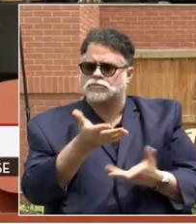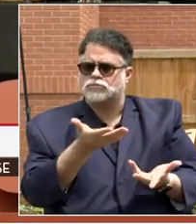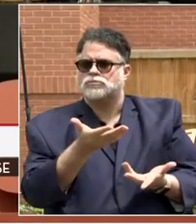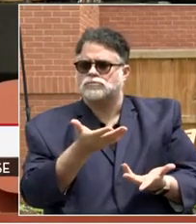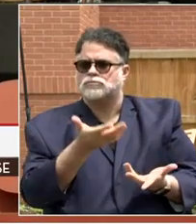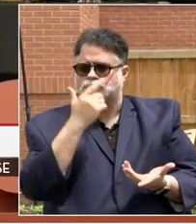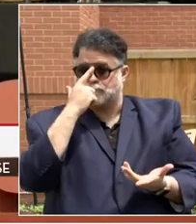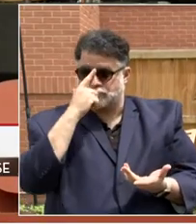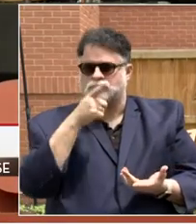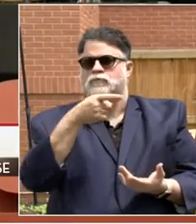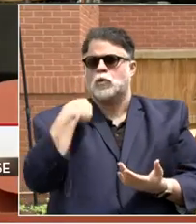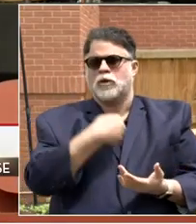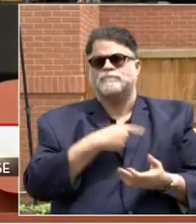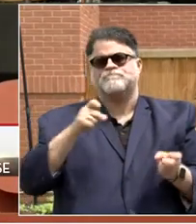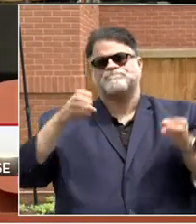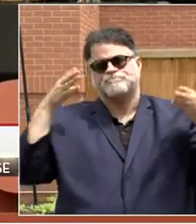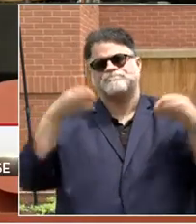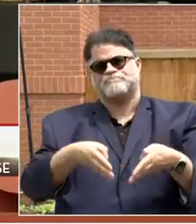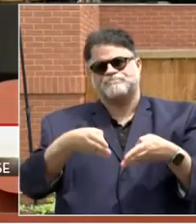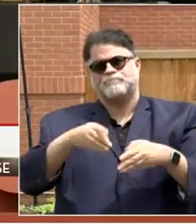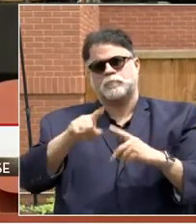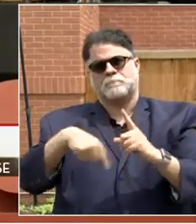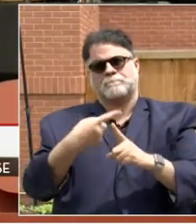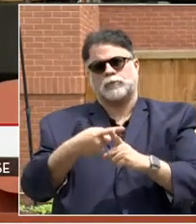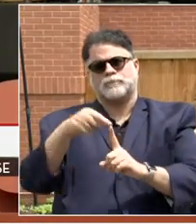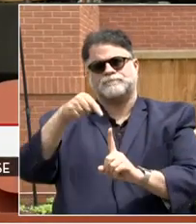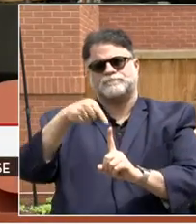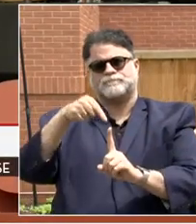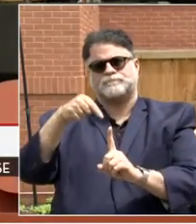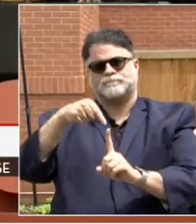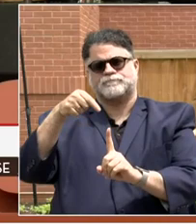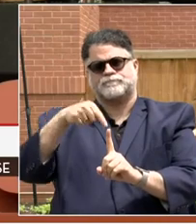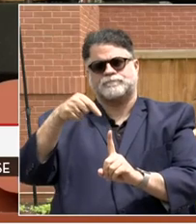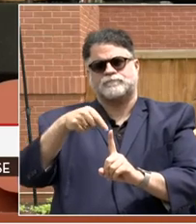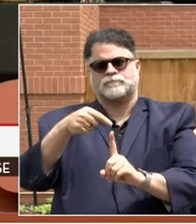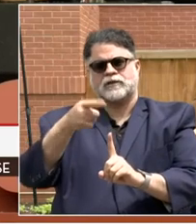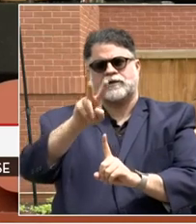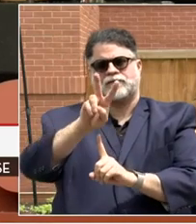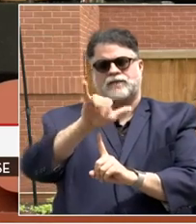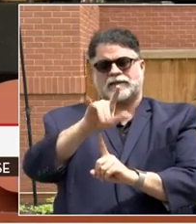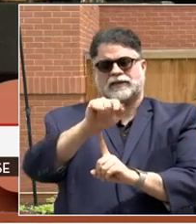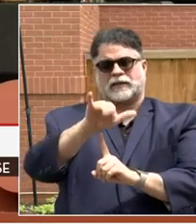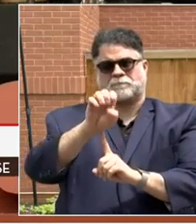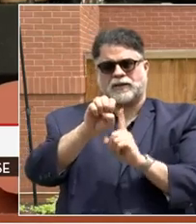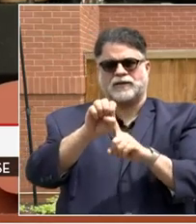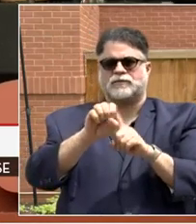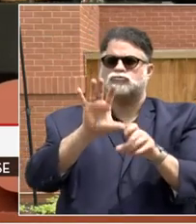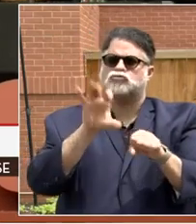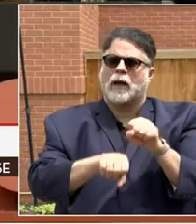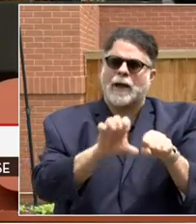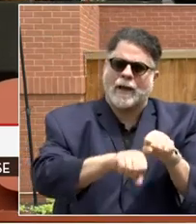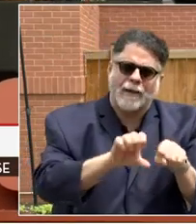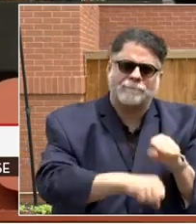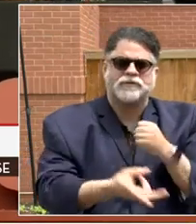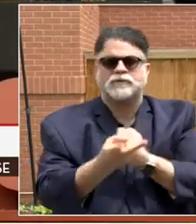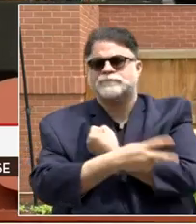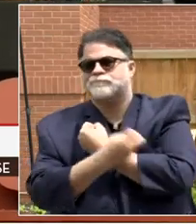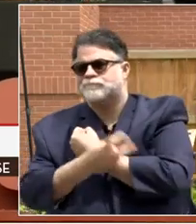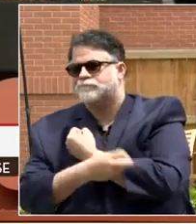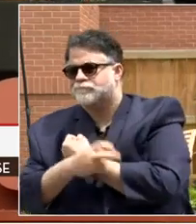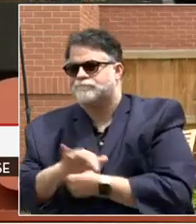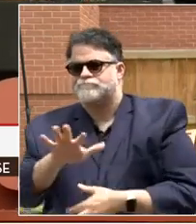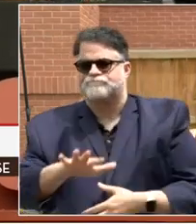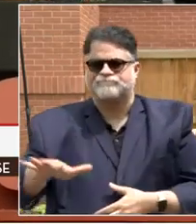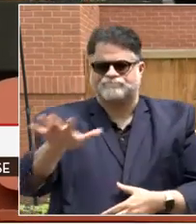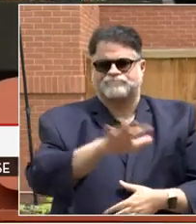focused on Latino victims of crime, especially involving robbery That is where we have